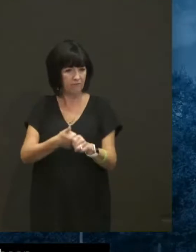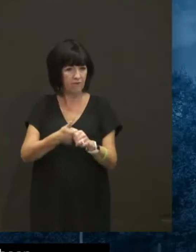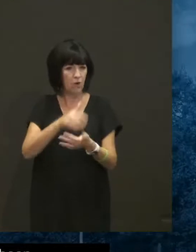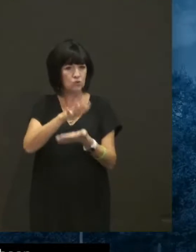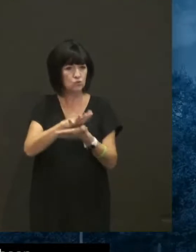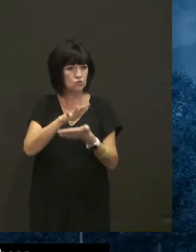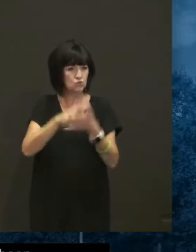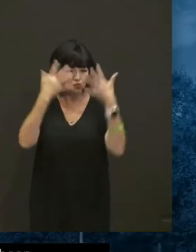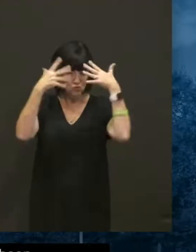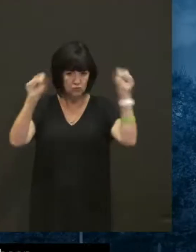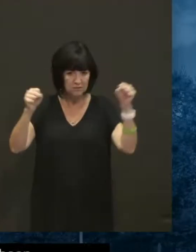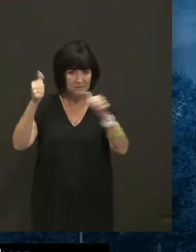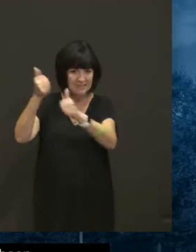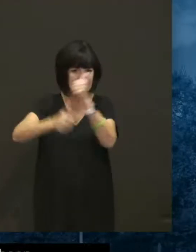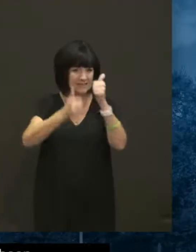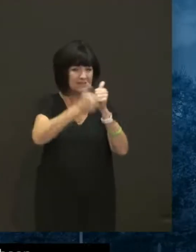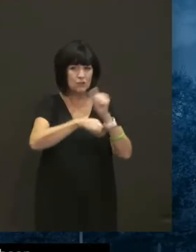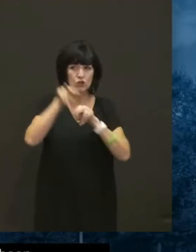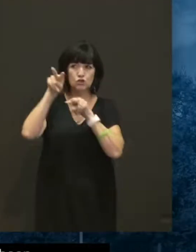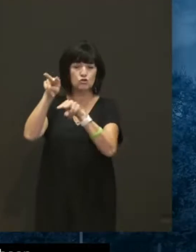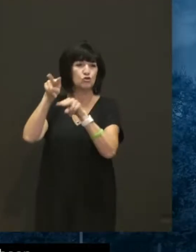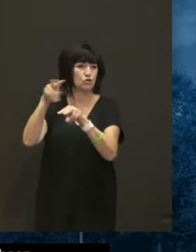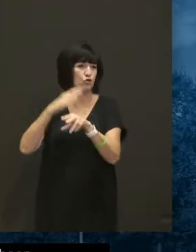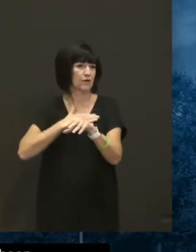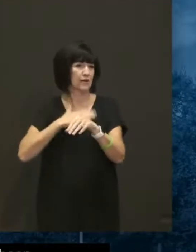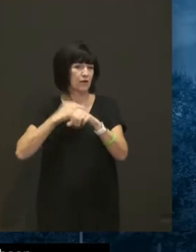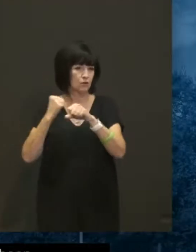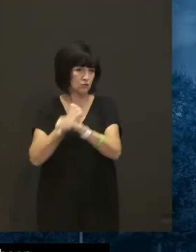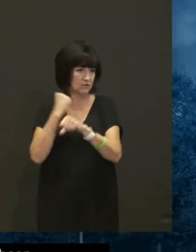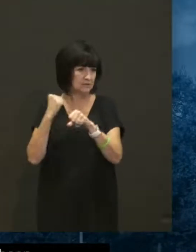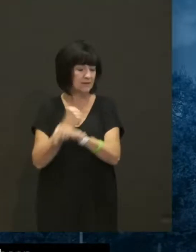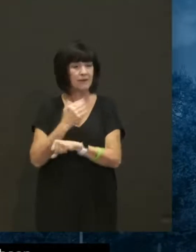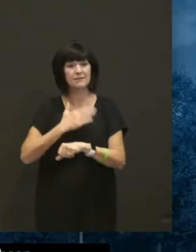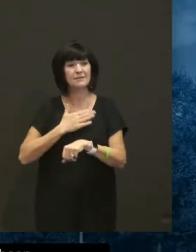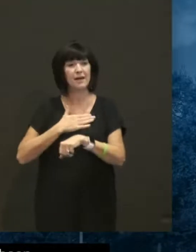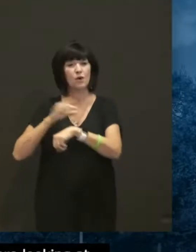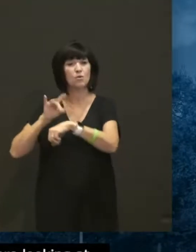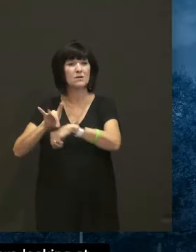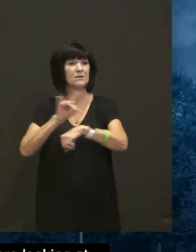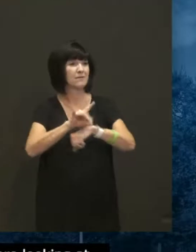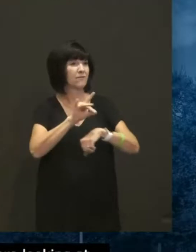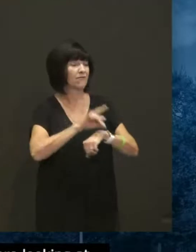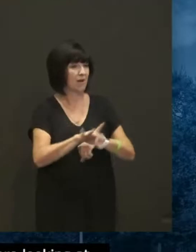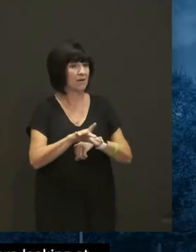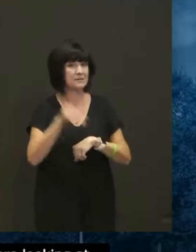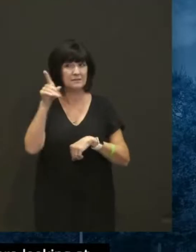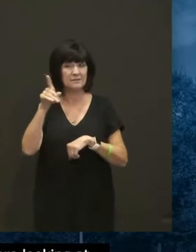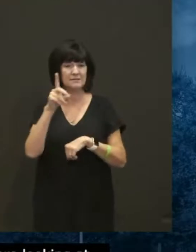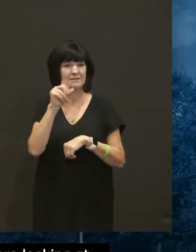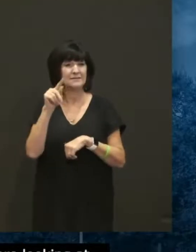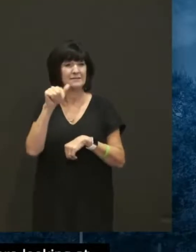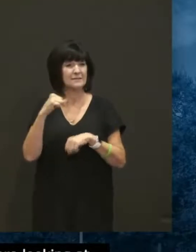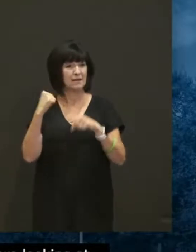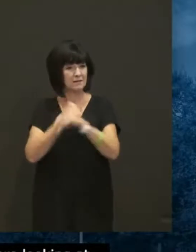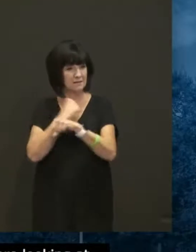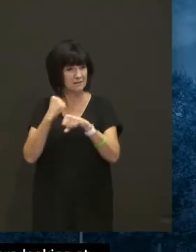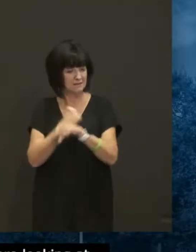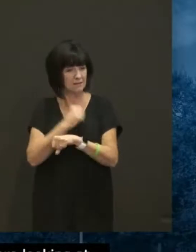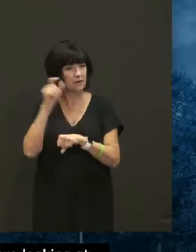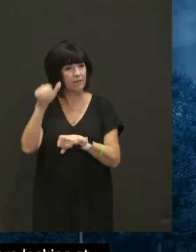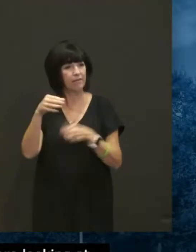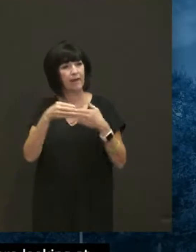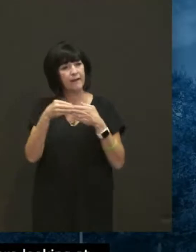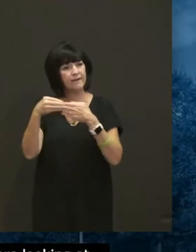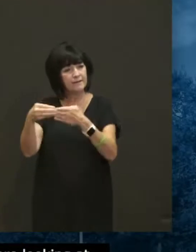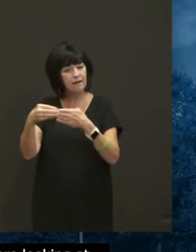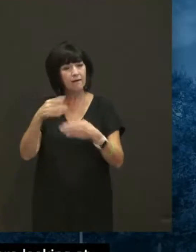and each of them are looking at the data dashboard. And our advice to them is, the data dashboard was to be a guide as we reopened schools